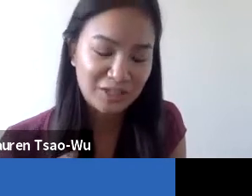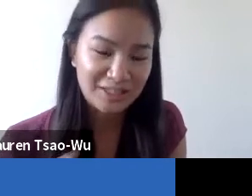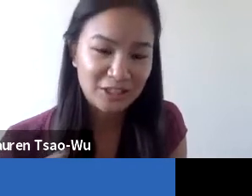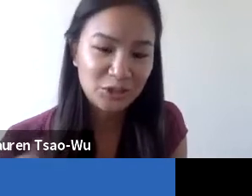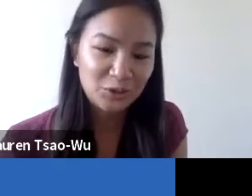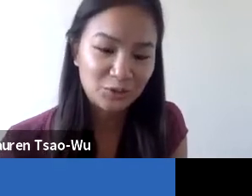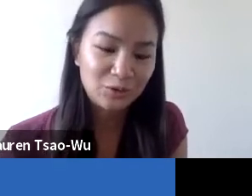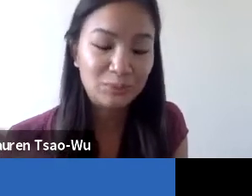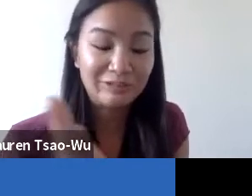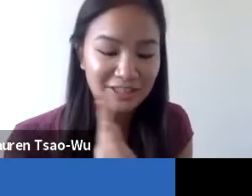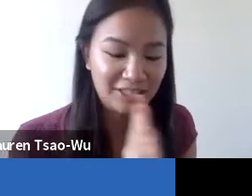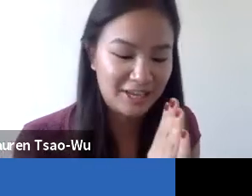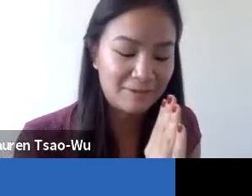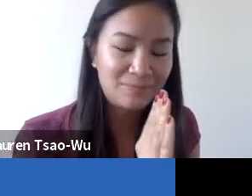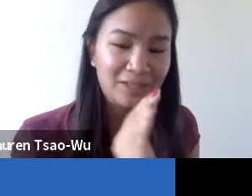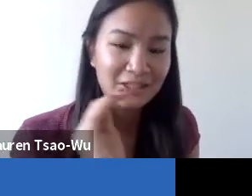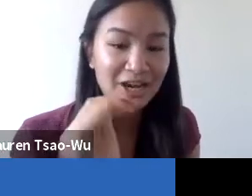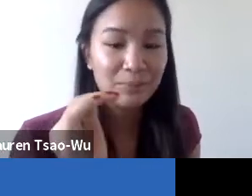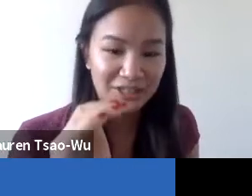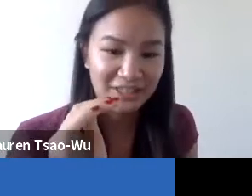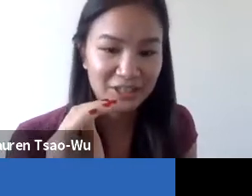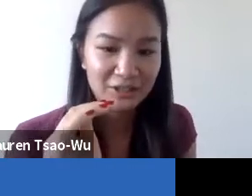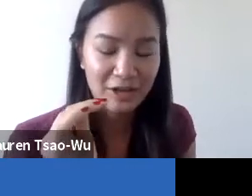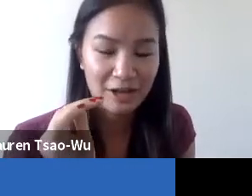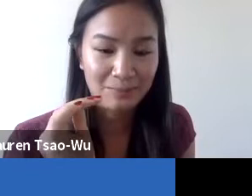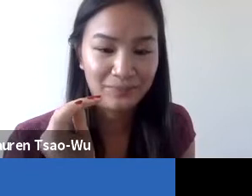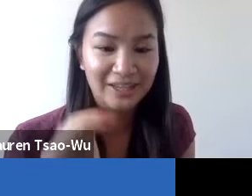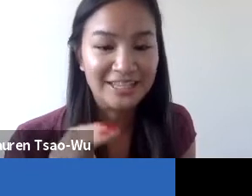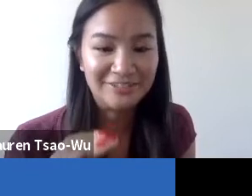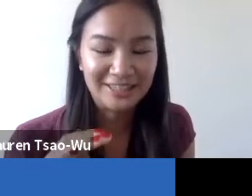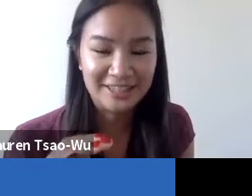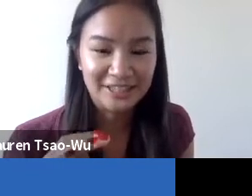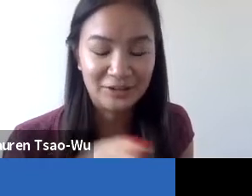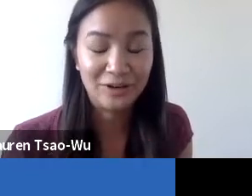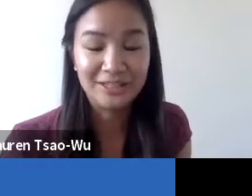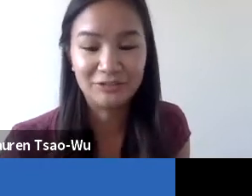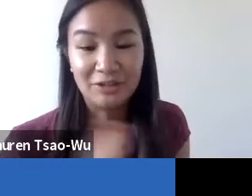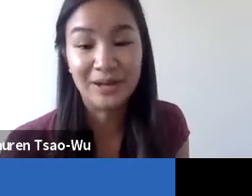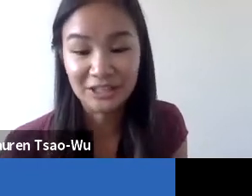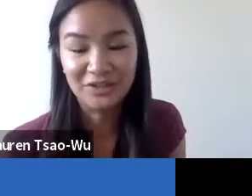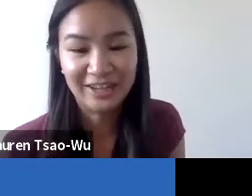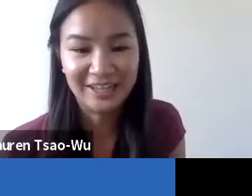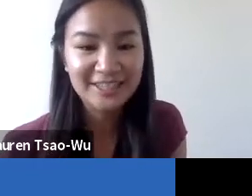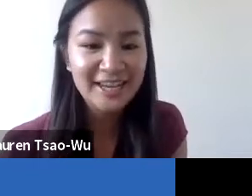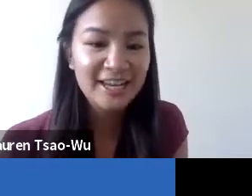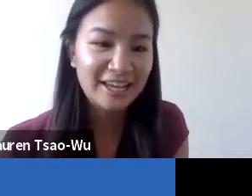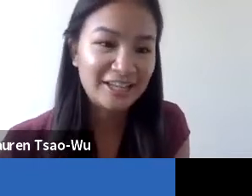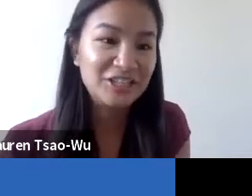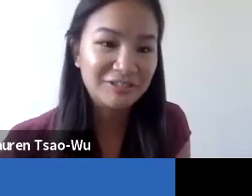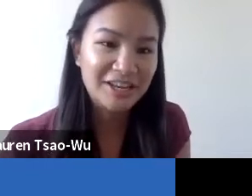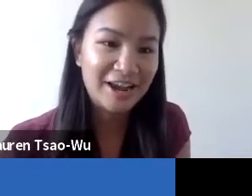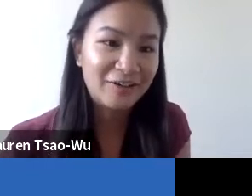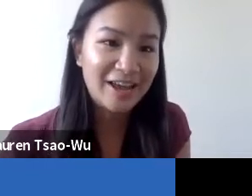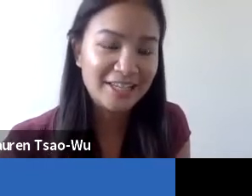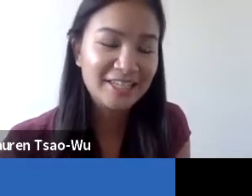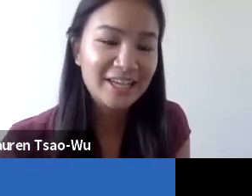2 reasons were previously top reasons against vaccination, whereas over the past 2 decades, it has